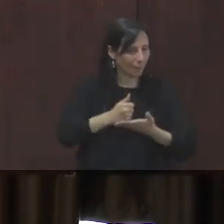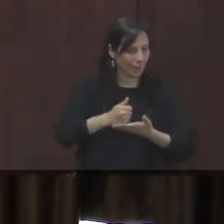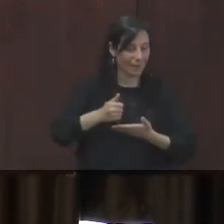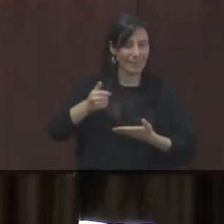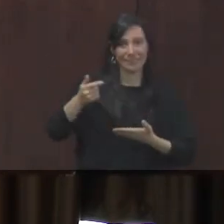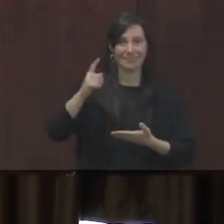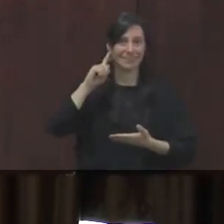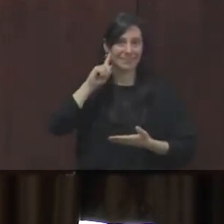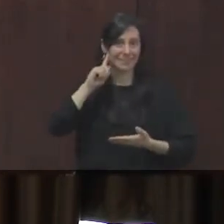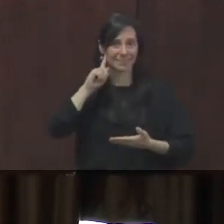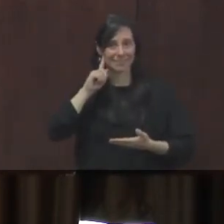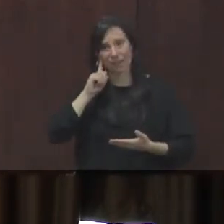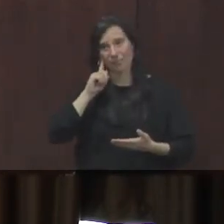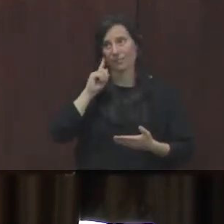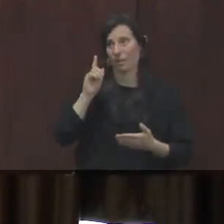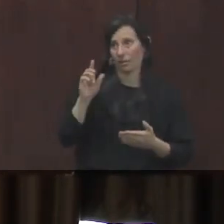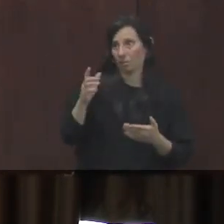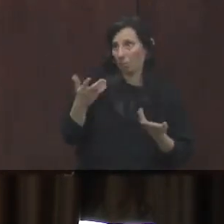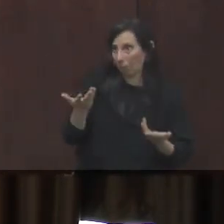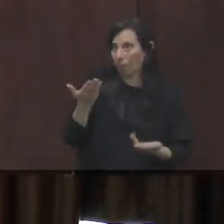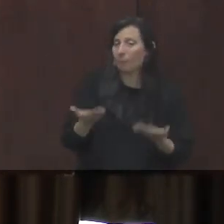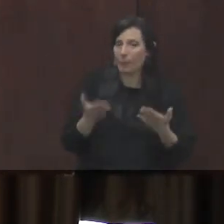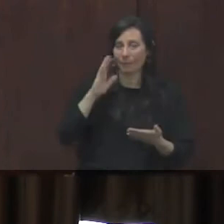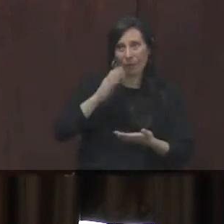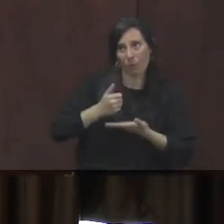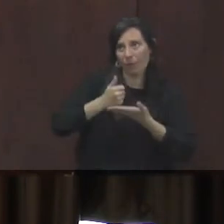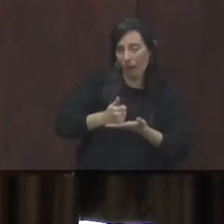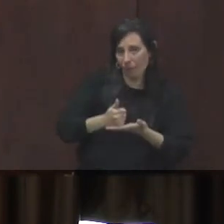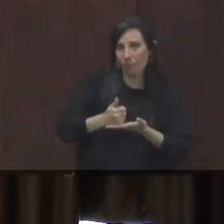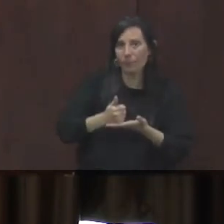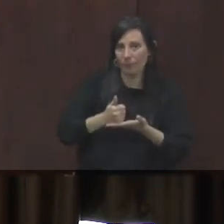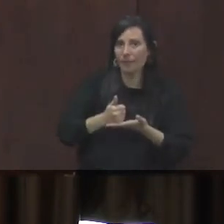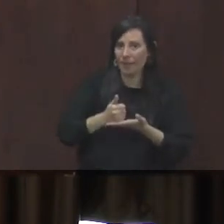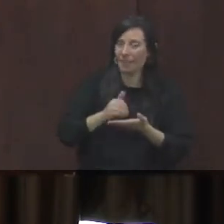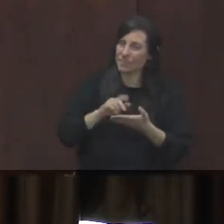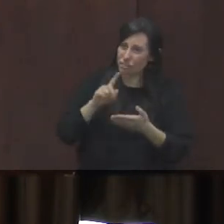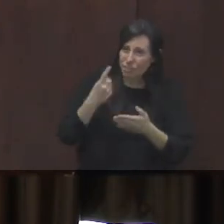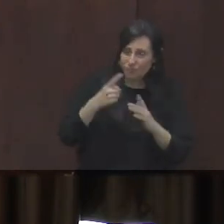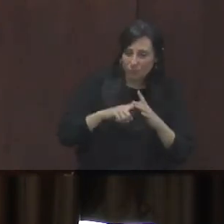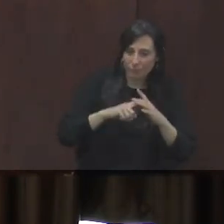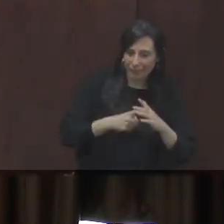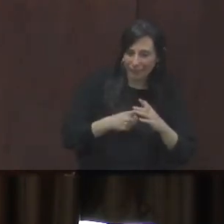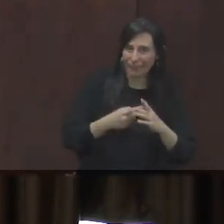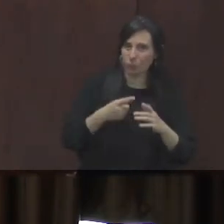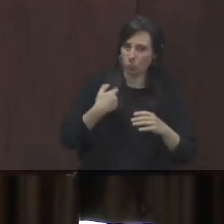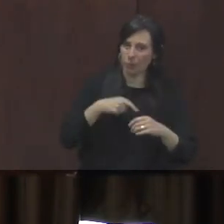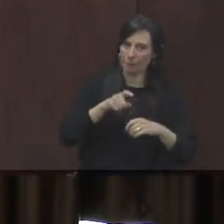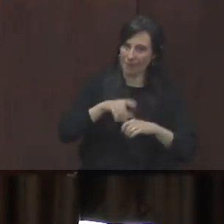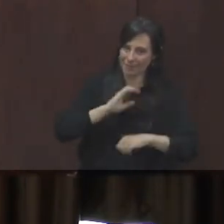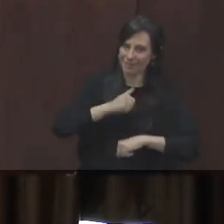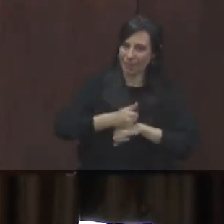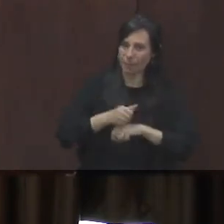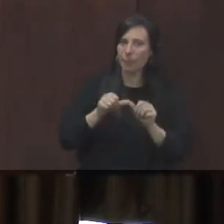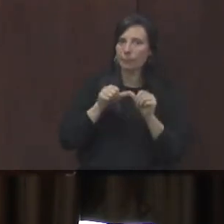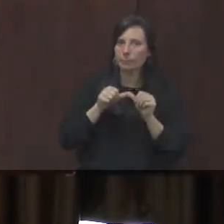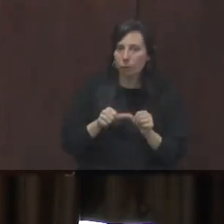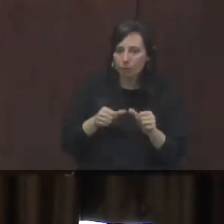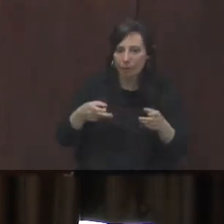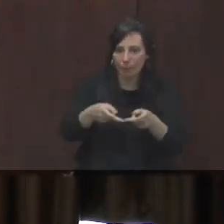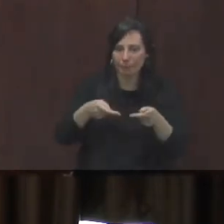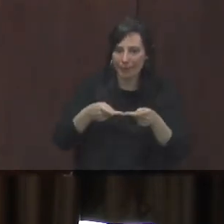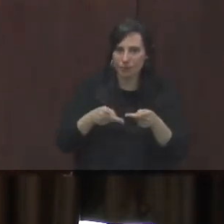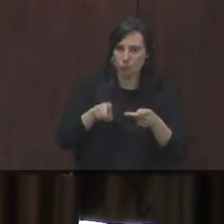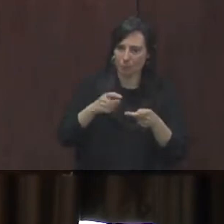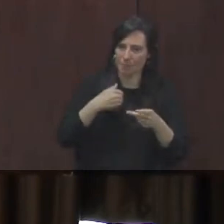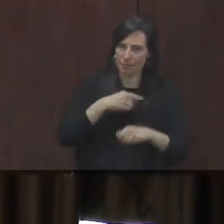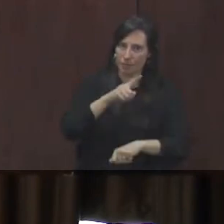way. That's every little bit is going to help, but that's just the beginning phase. We need permanent places, long-term solutions, and a long-term